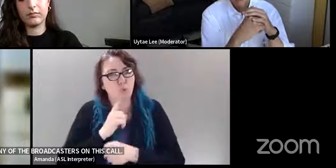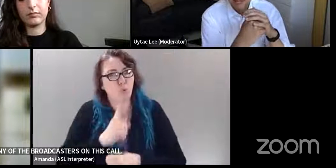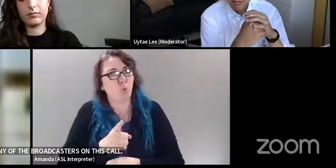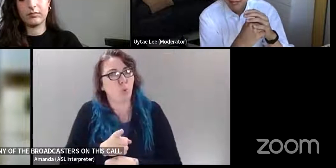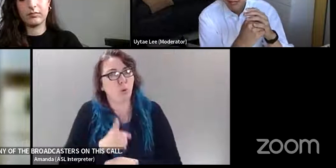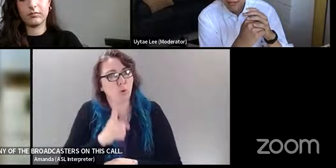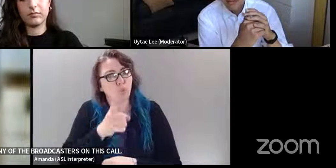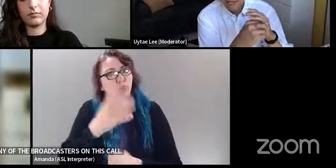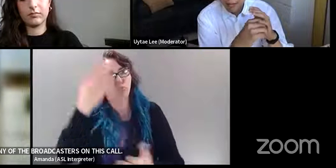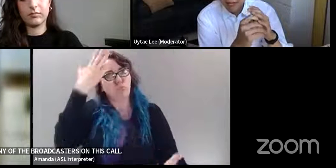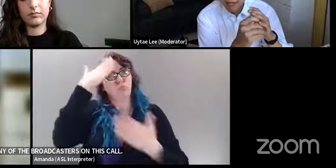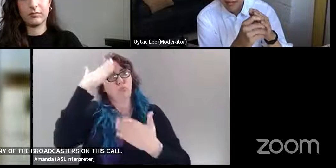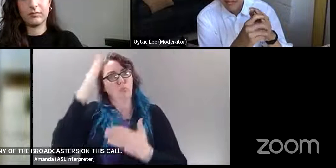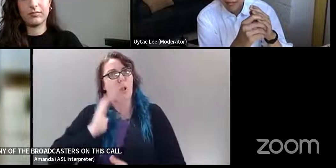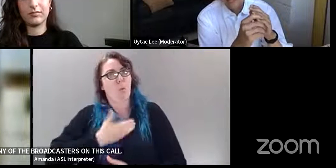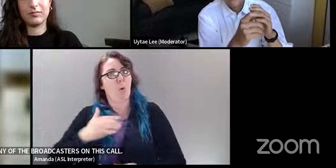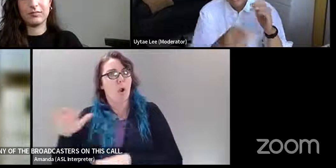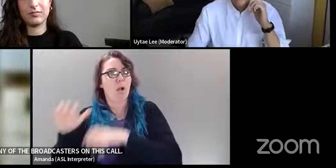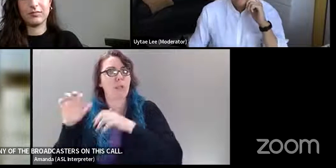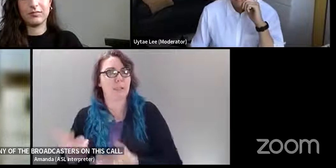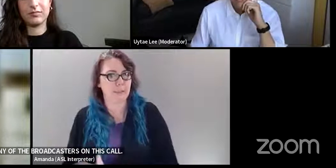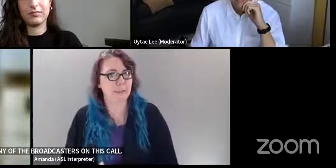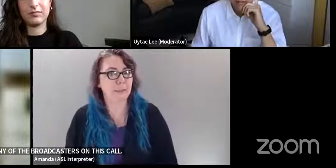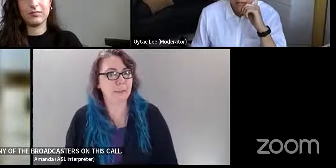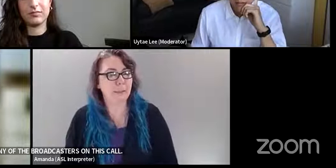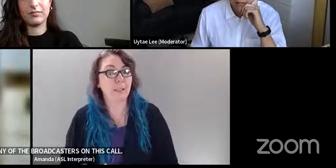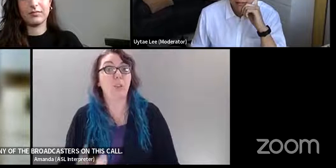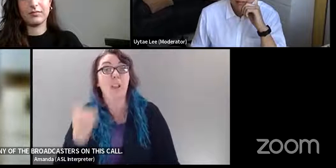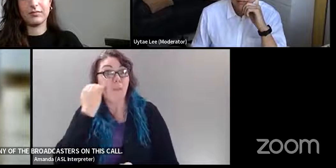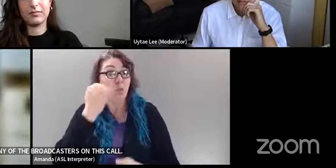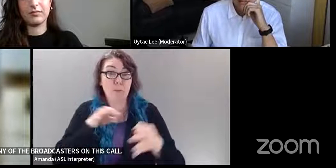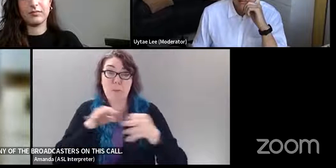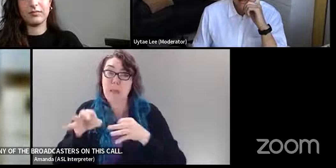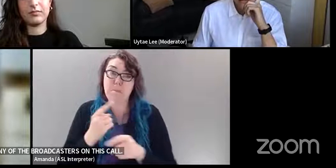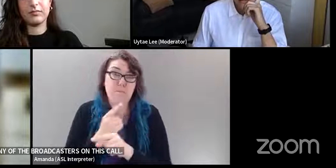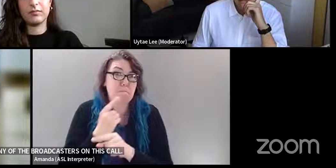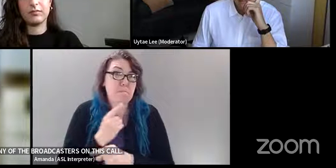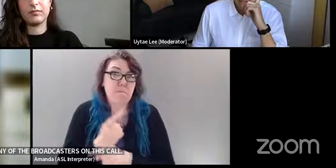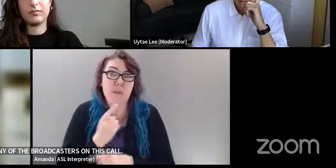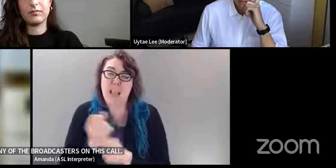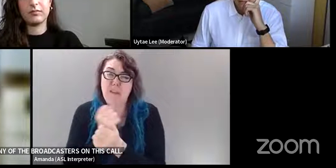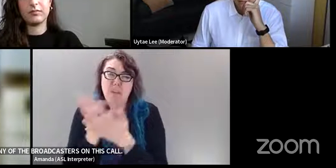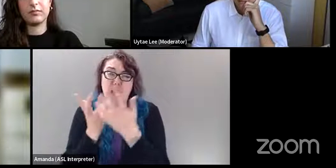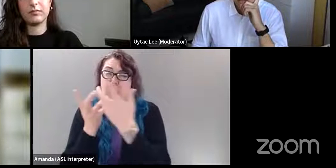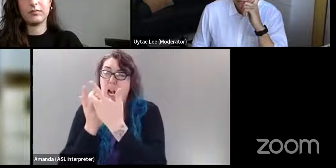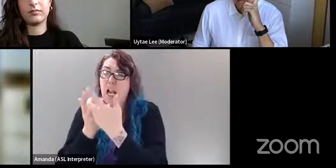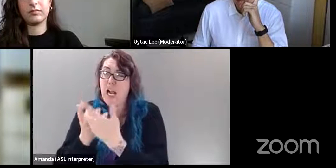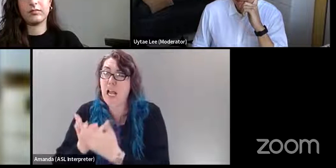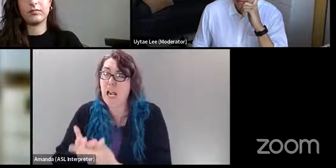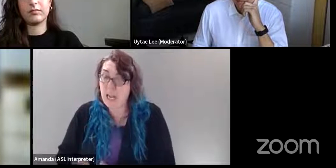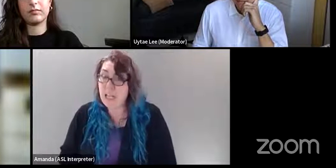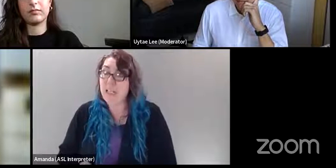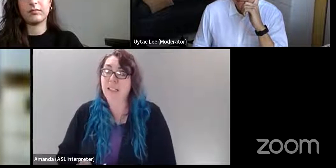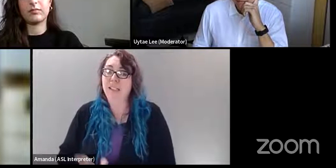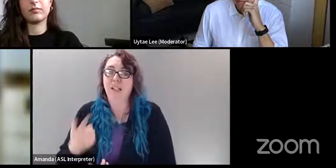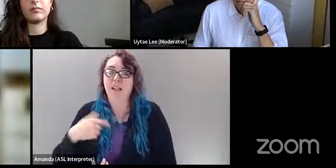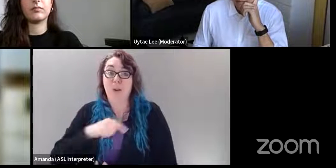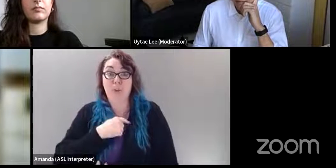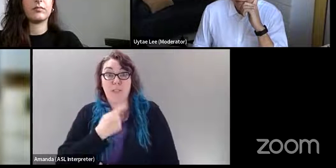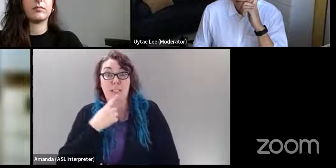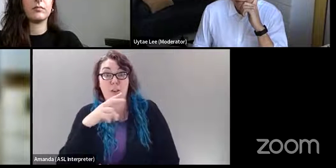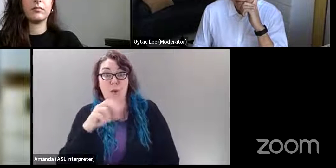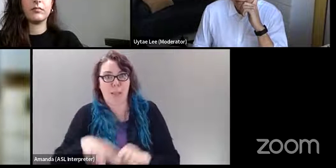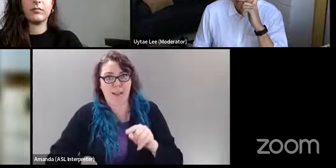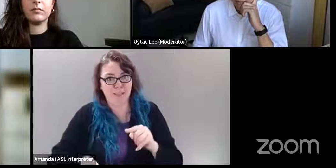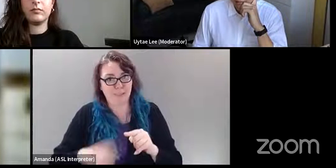where we can't say no. And so once we see the pitches, if there's something that we want more